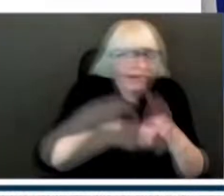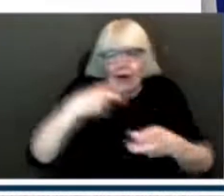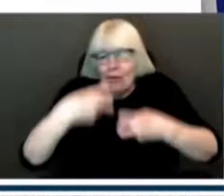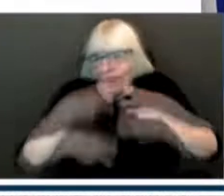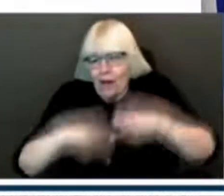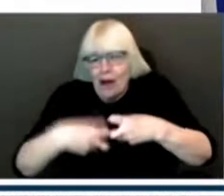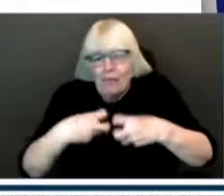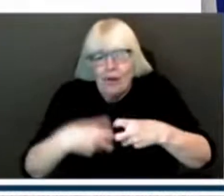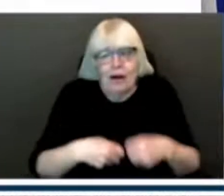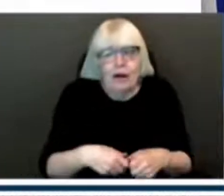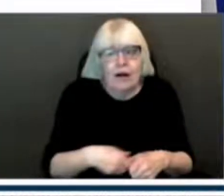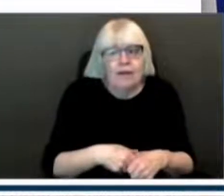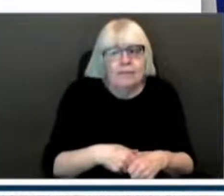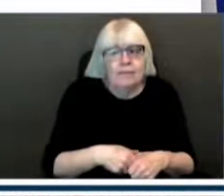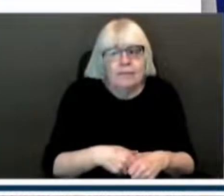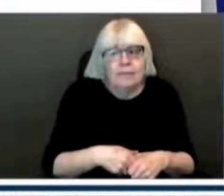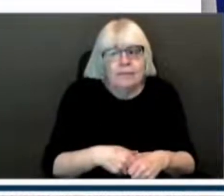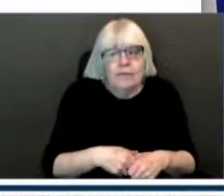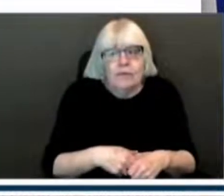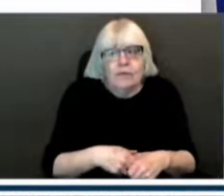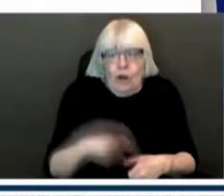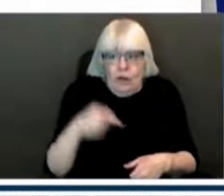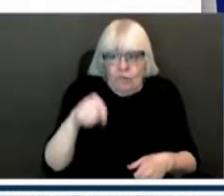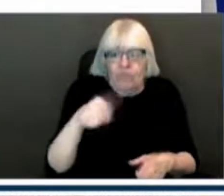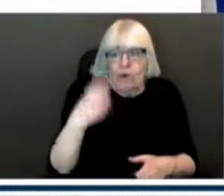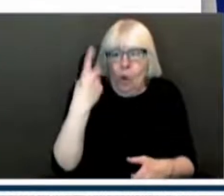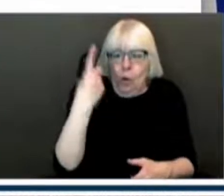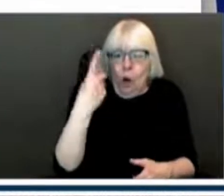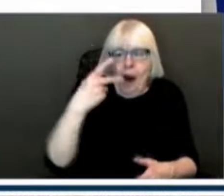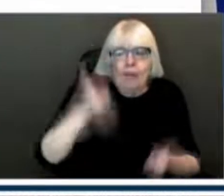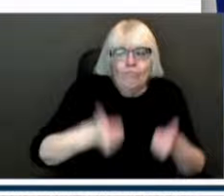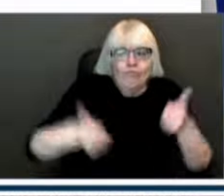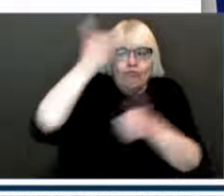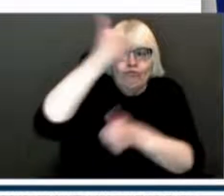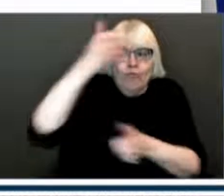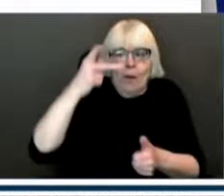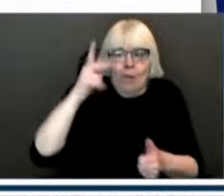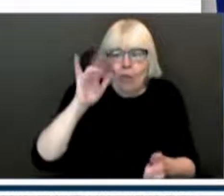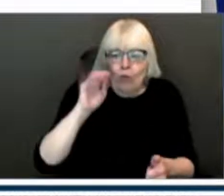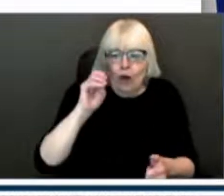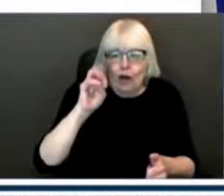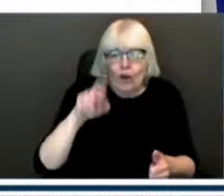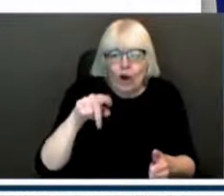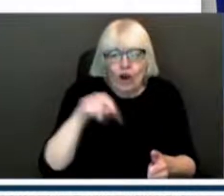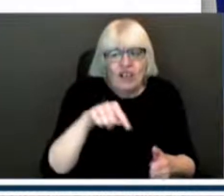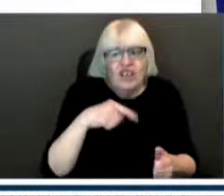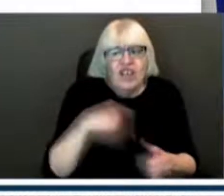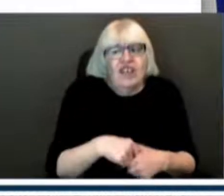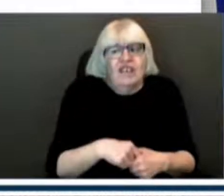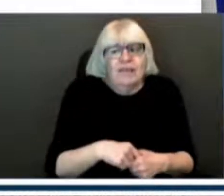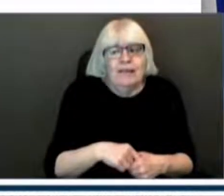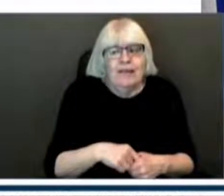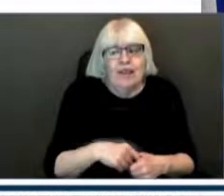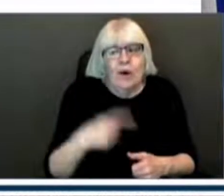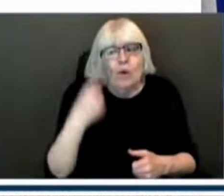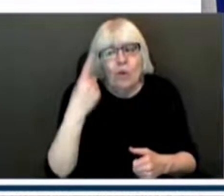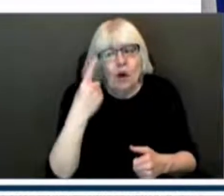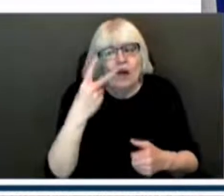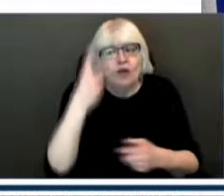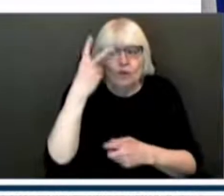where a constituent told him, and just said quite simply, for 2 years, I've done everything that's been